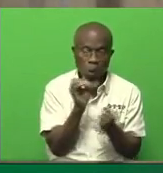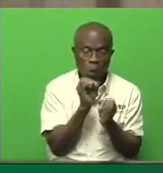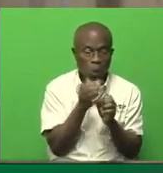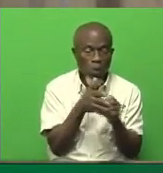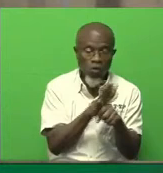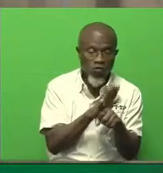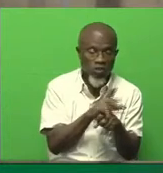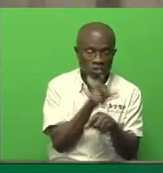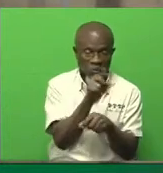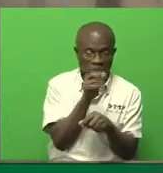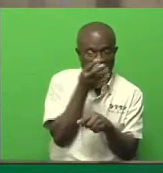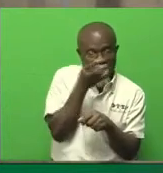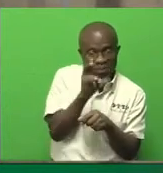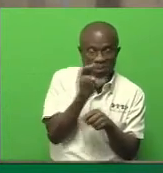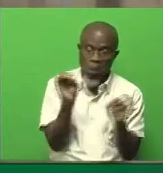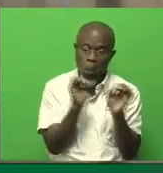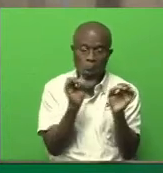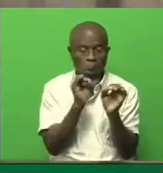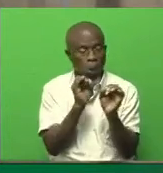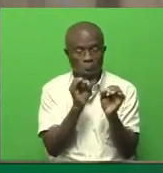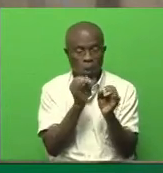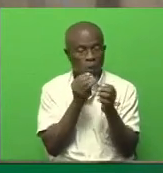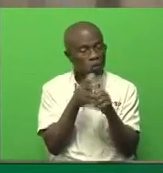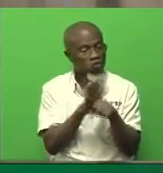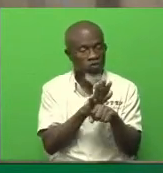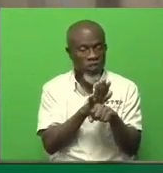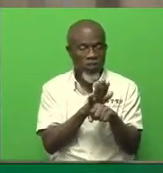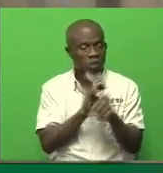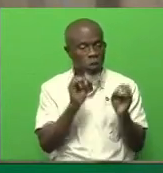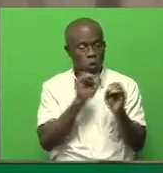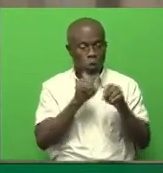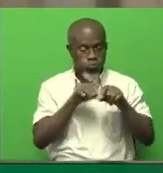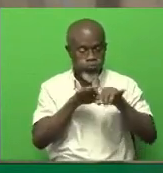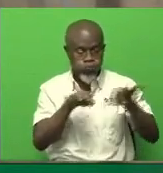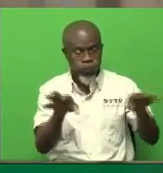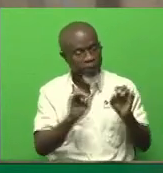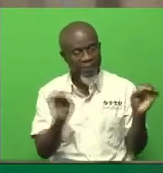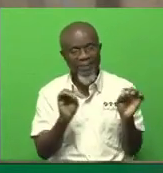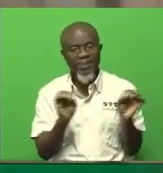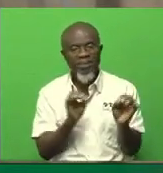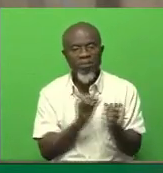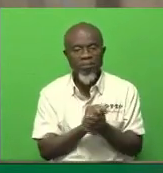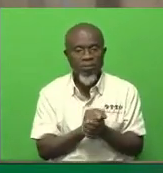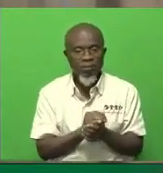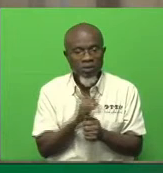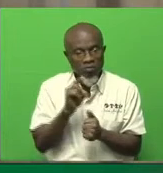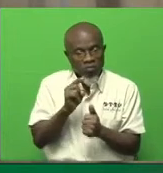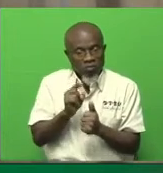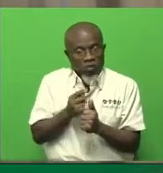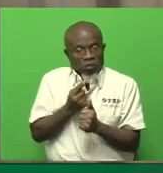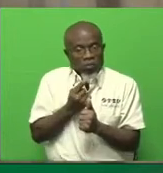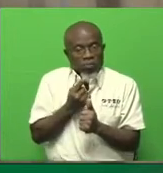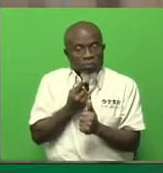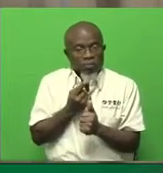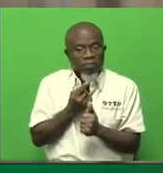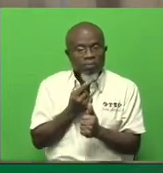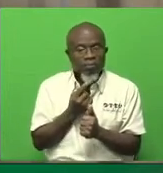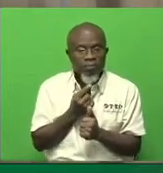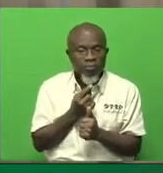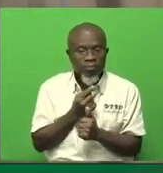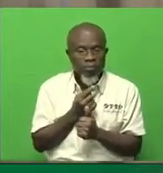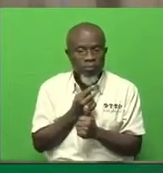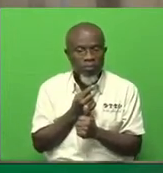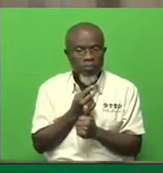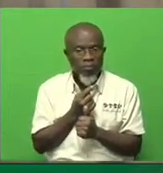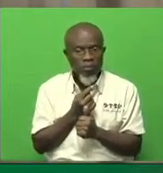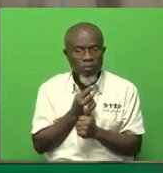no pandemic okay just so we clear the first the one and so they're talking about